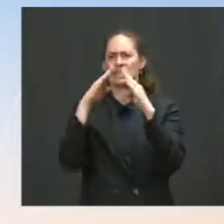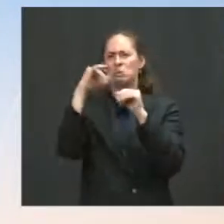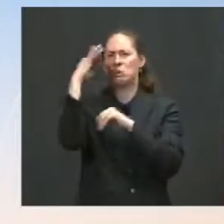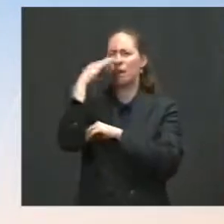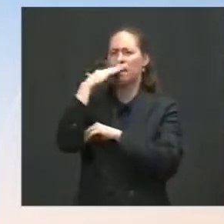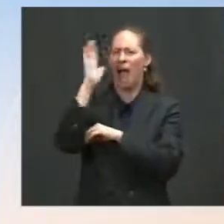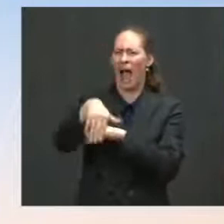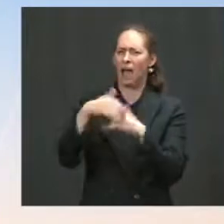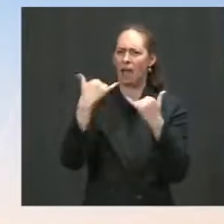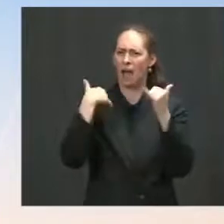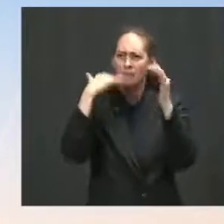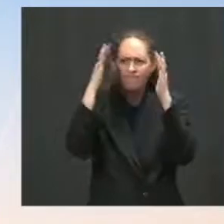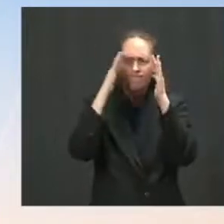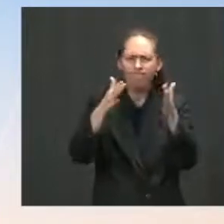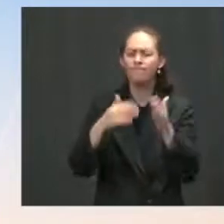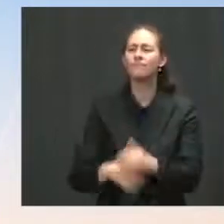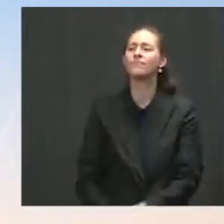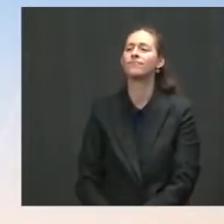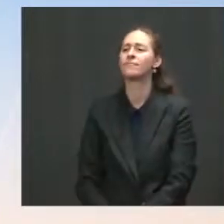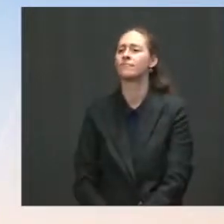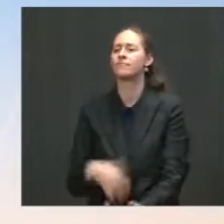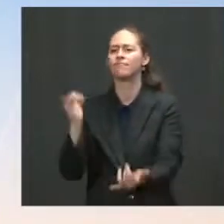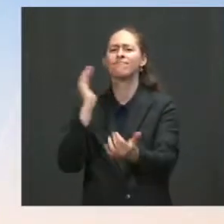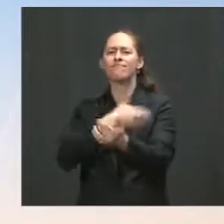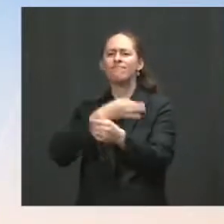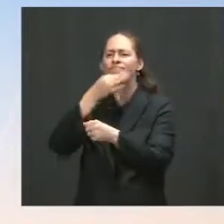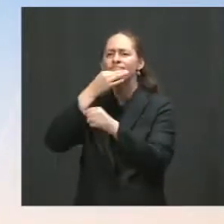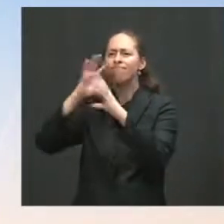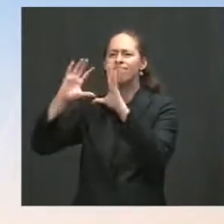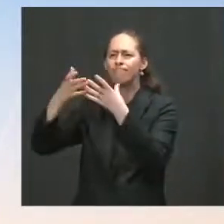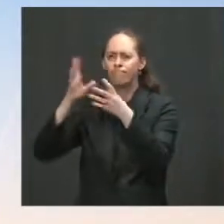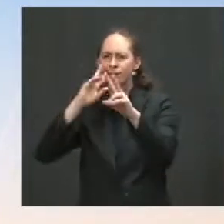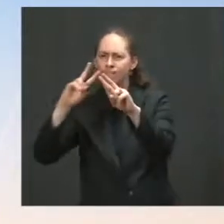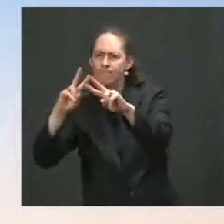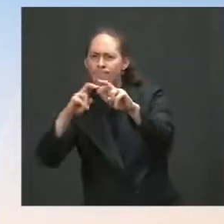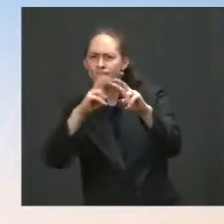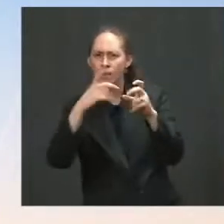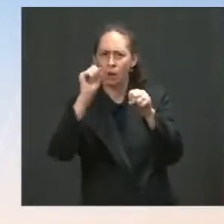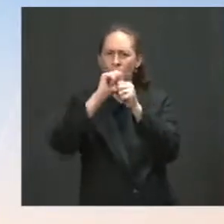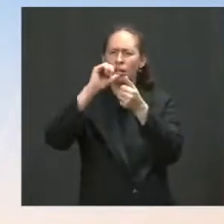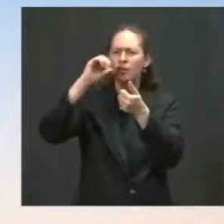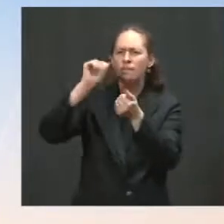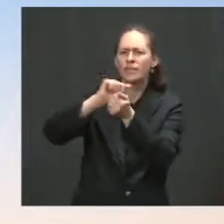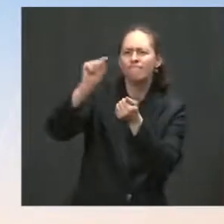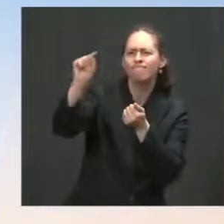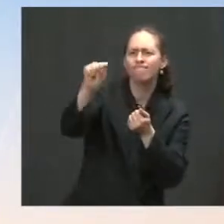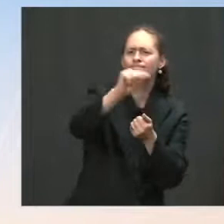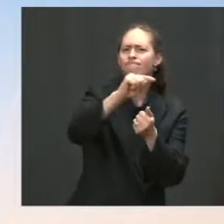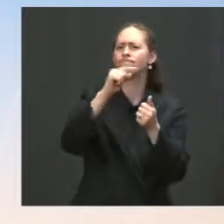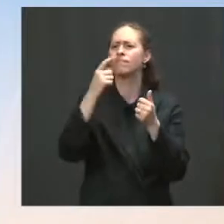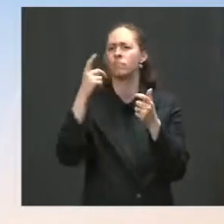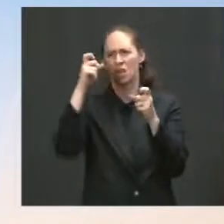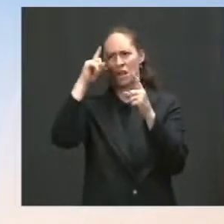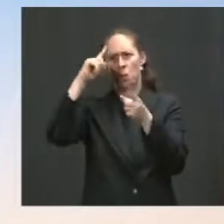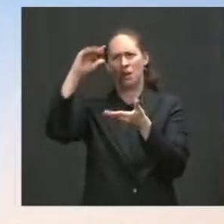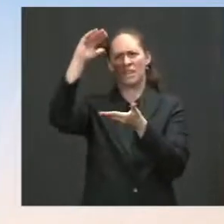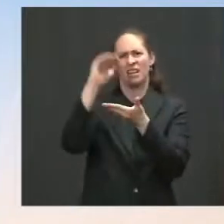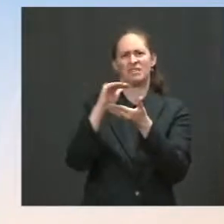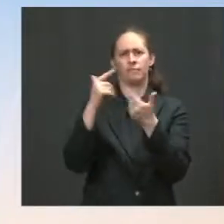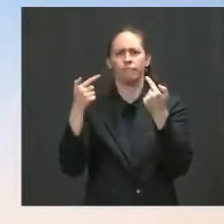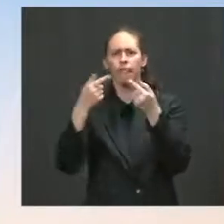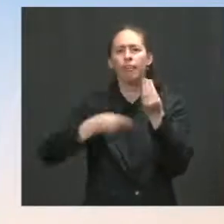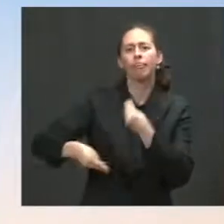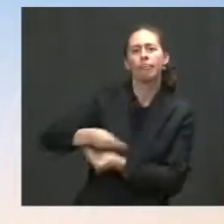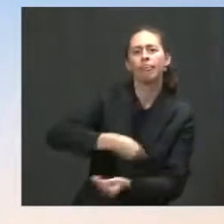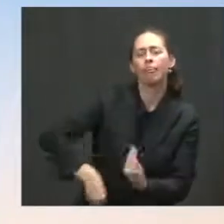in lockstep to help crack down on gun trafficking and preventing guns from getting into the hands of people who shouldn't have them. And